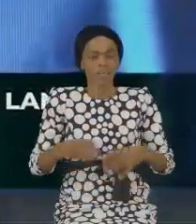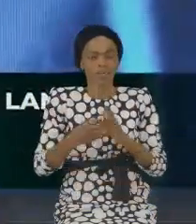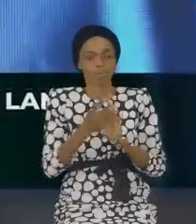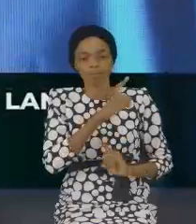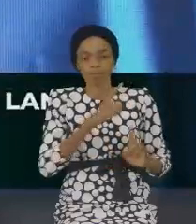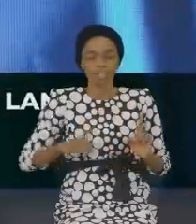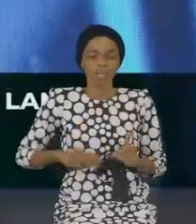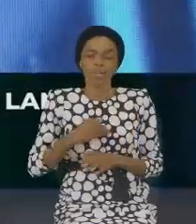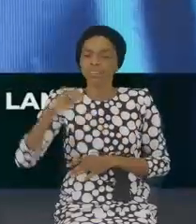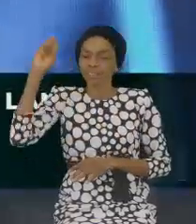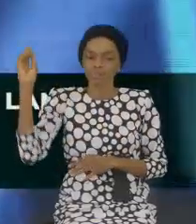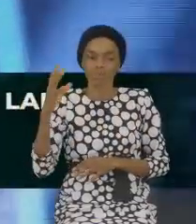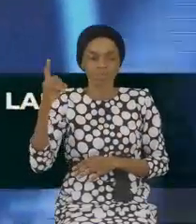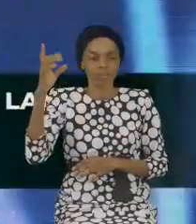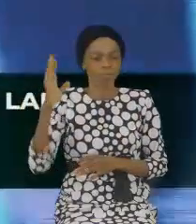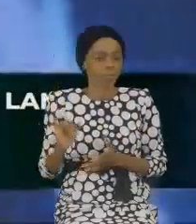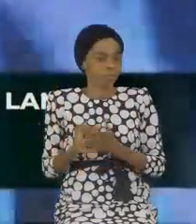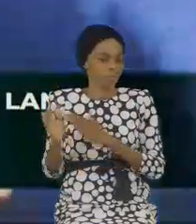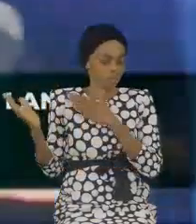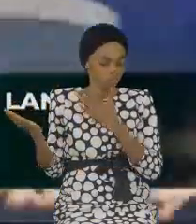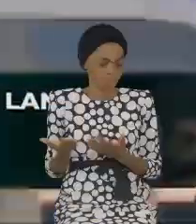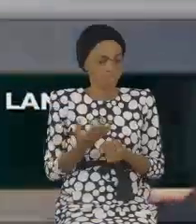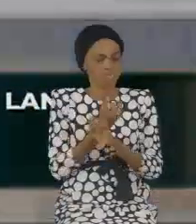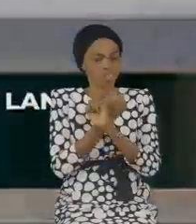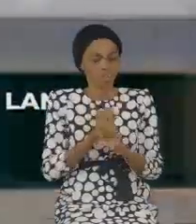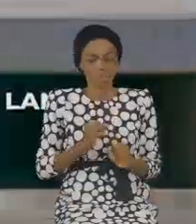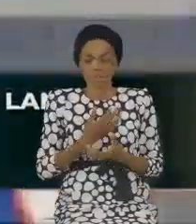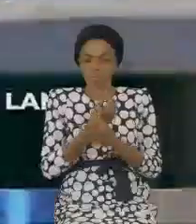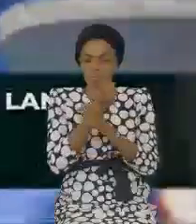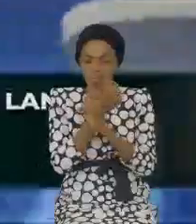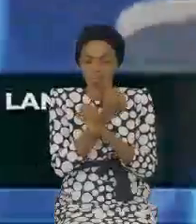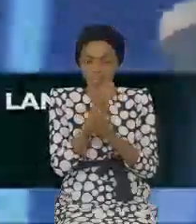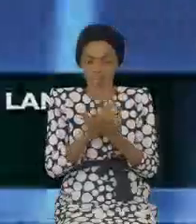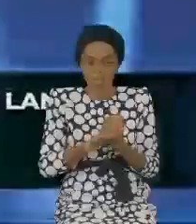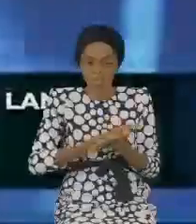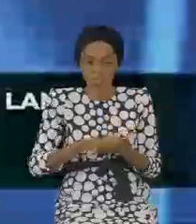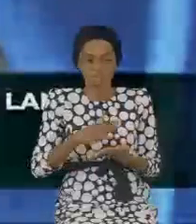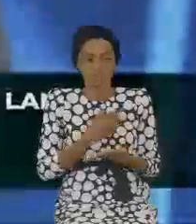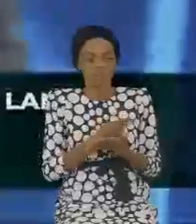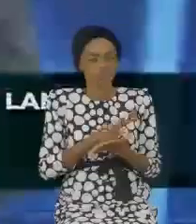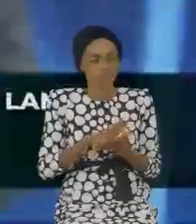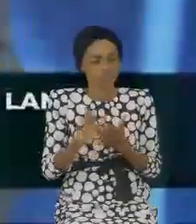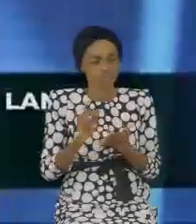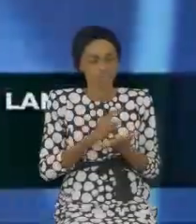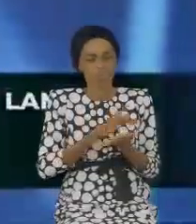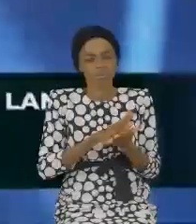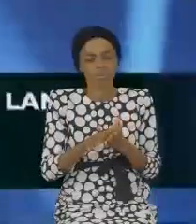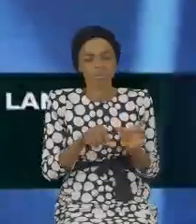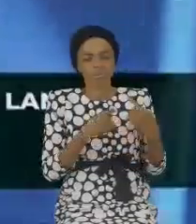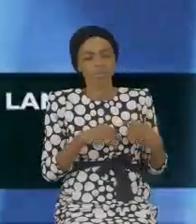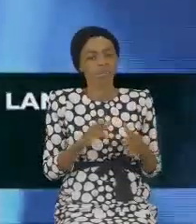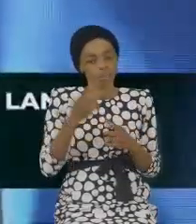the grace of the Lord that brings salvation and sanctification and holiness and purity of heart, because without